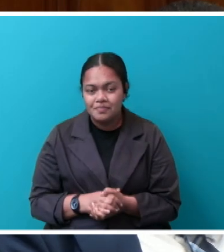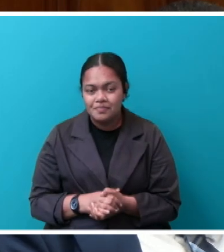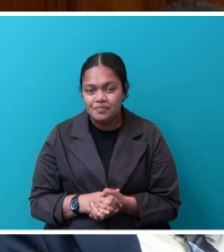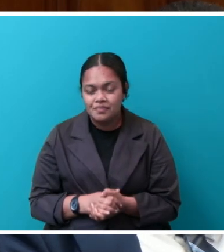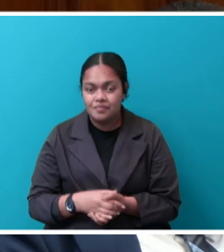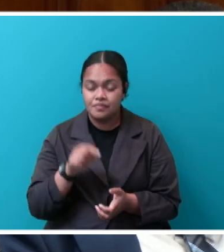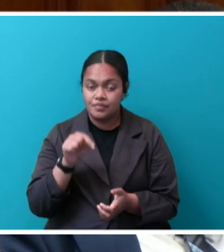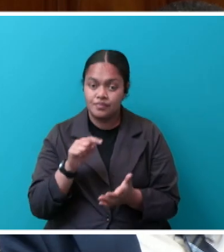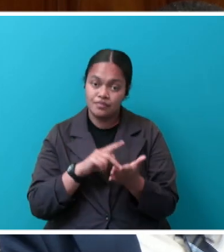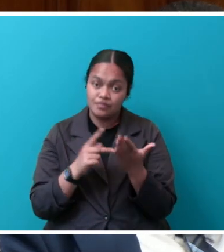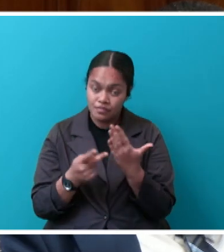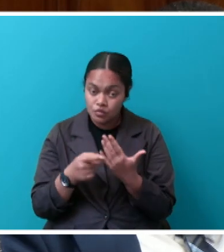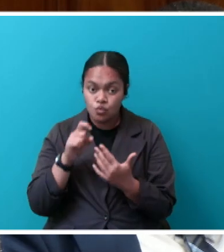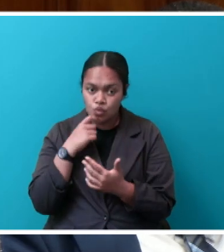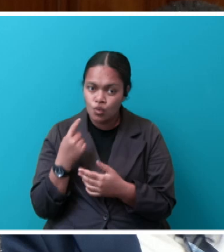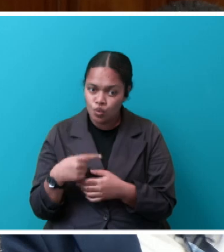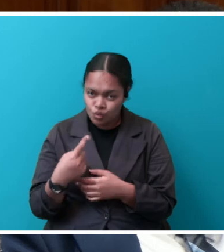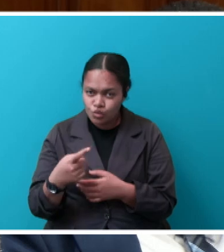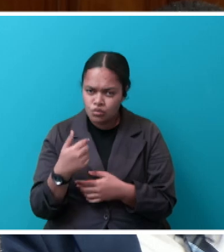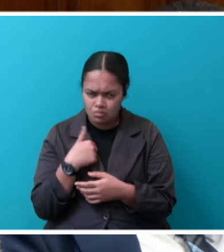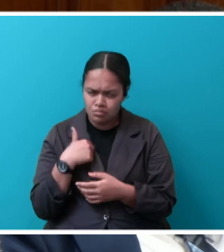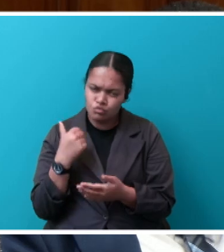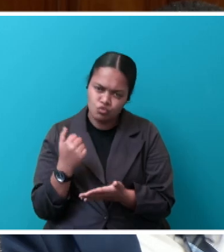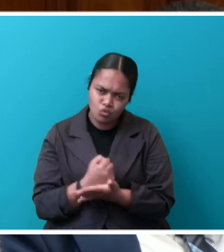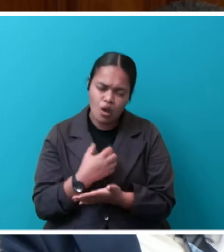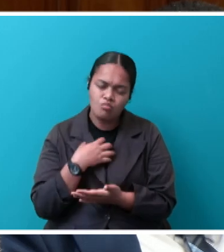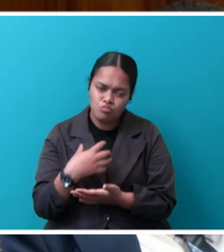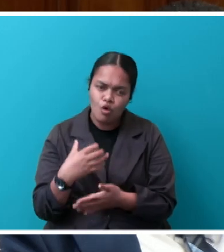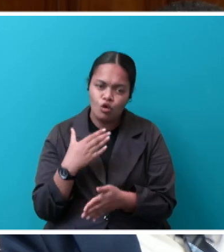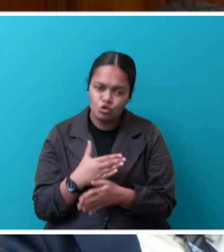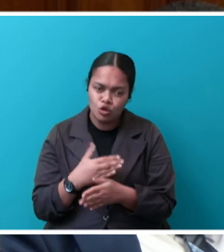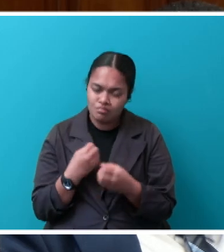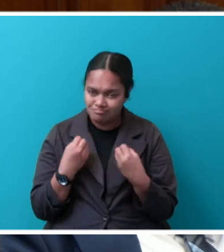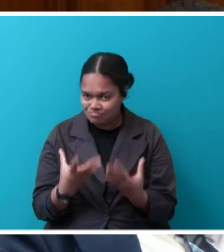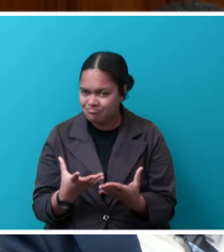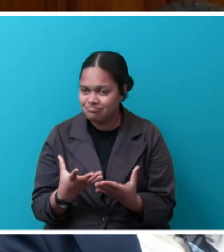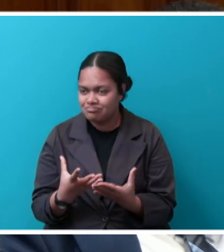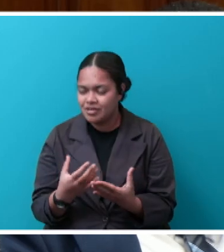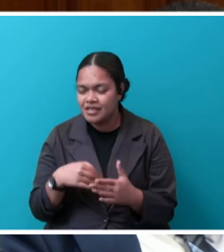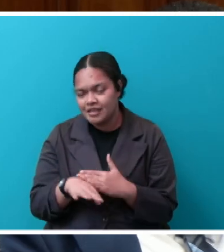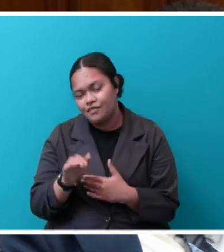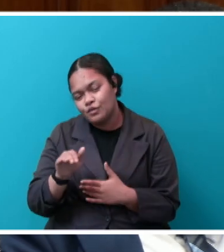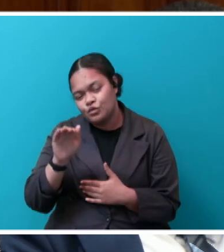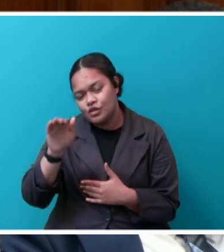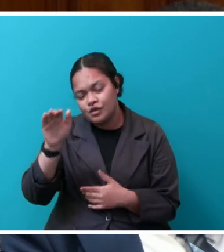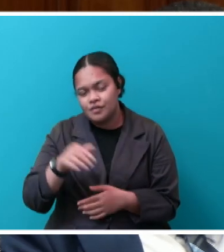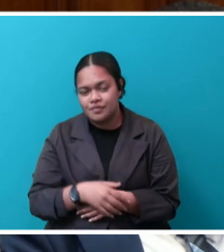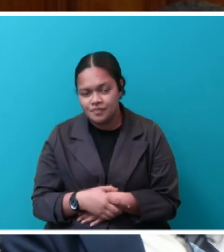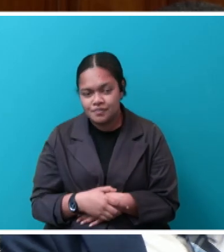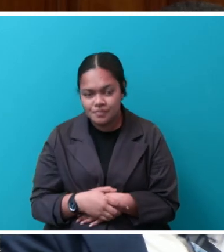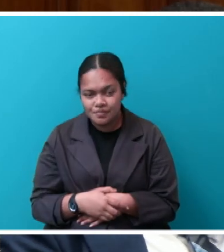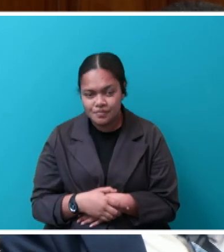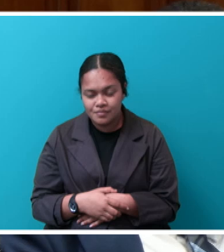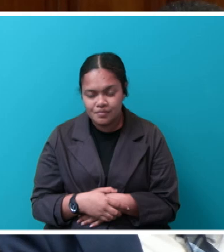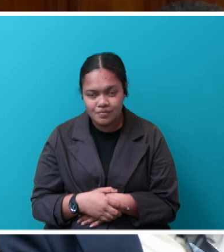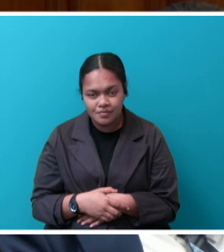this initiative will continue, and I am sure there will be more jobs secured in future. I